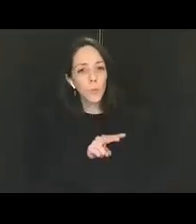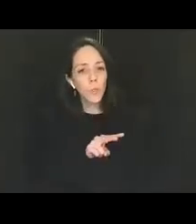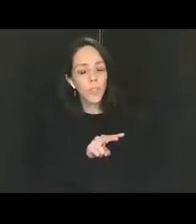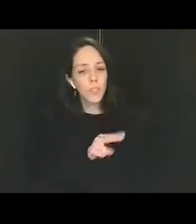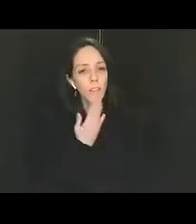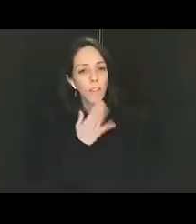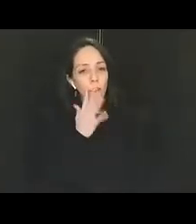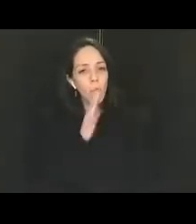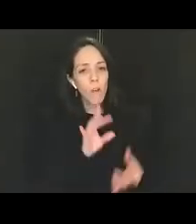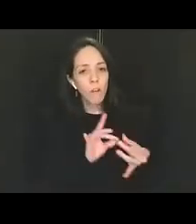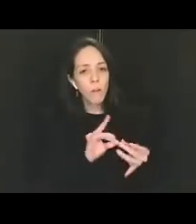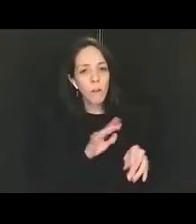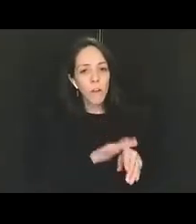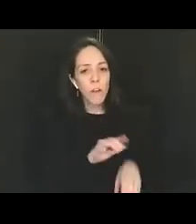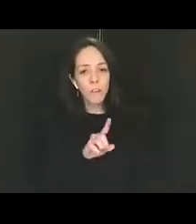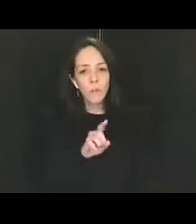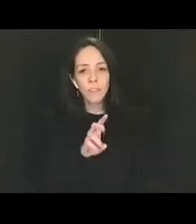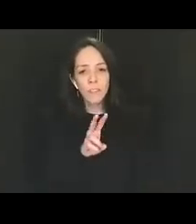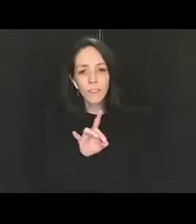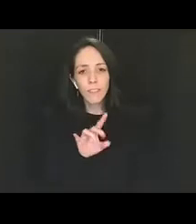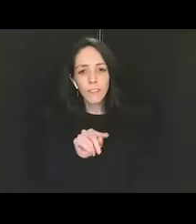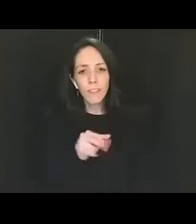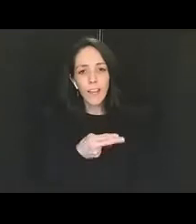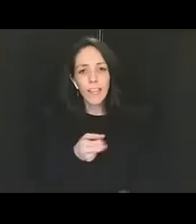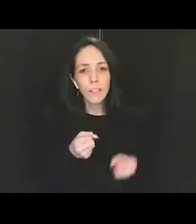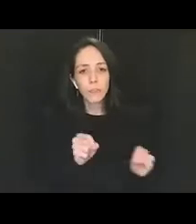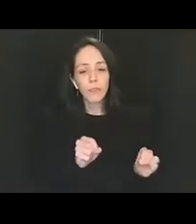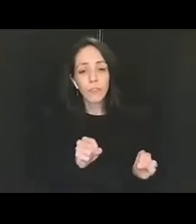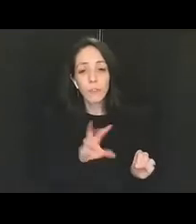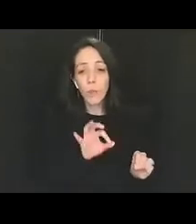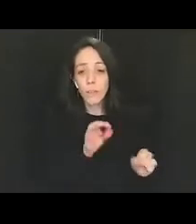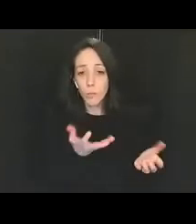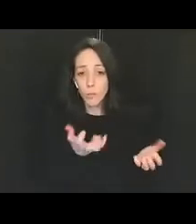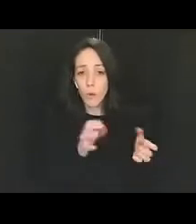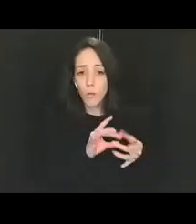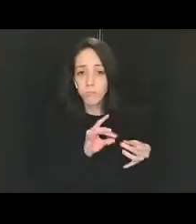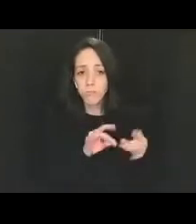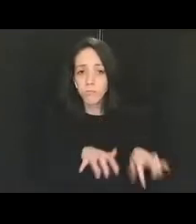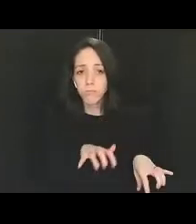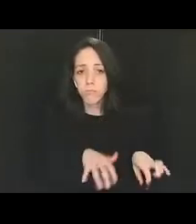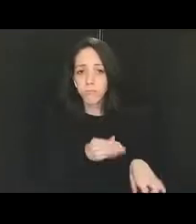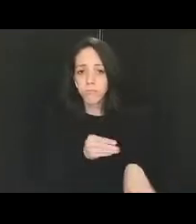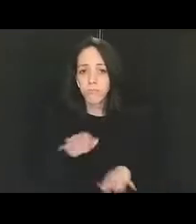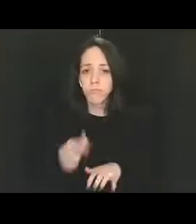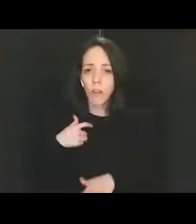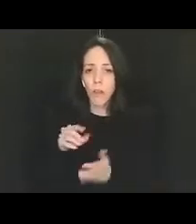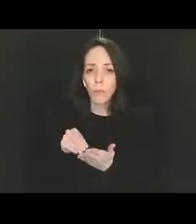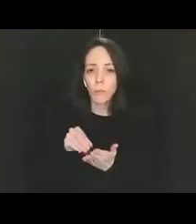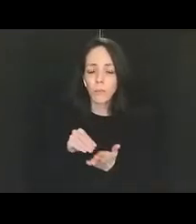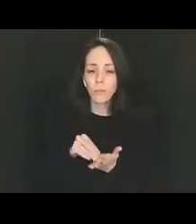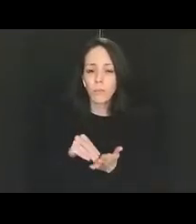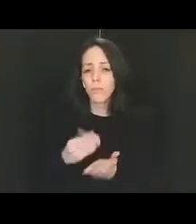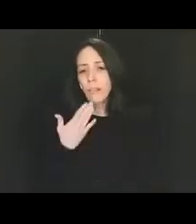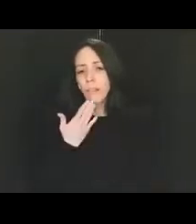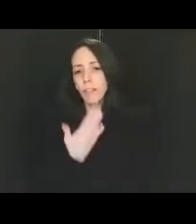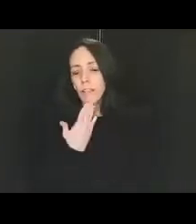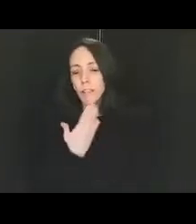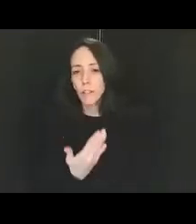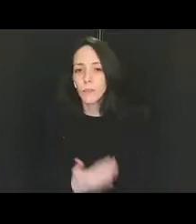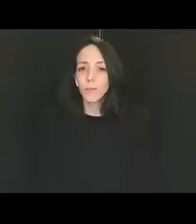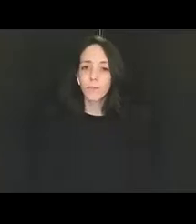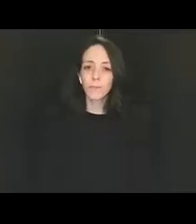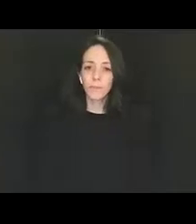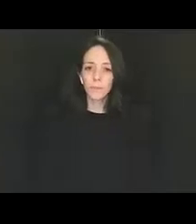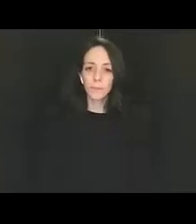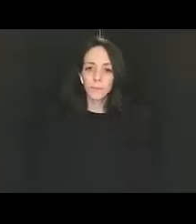am keeping notes on the things that pop up in the chat. Thank you. Will the same conversation continue on